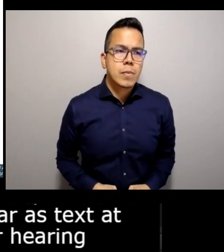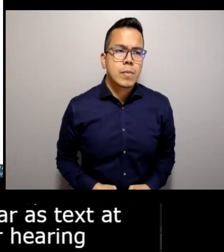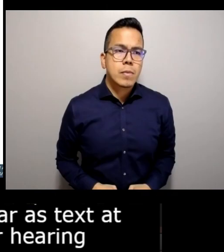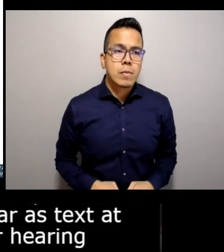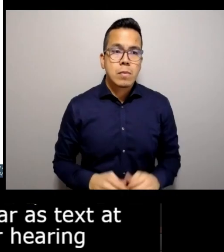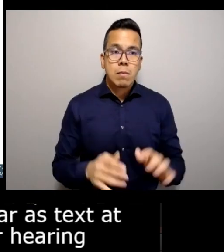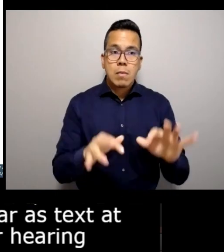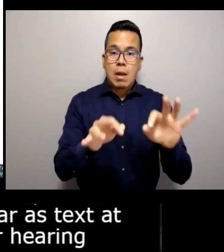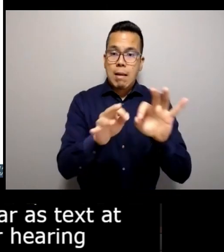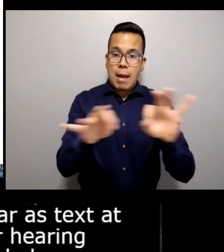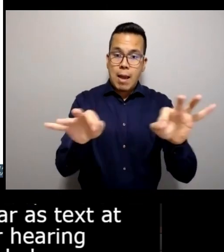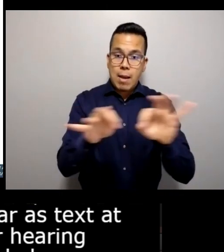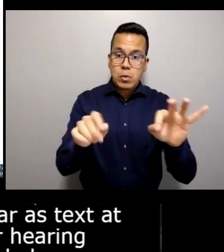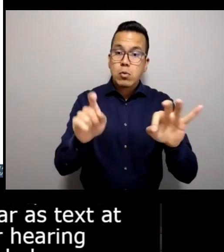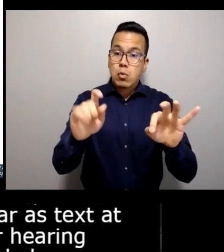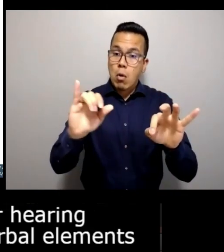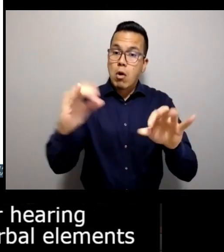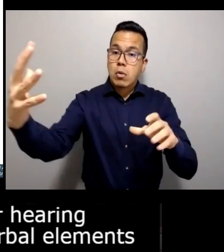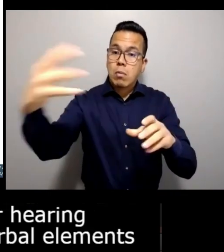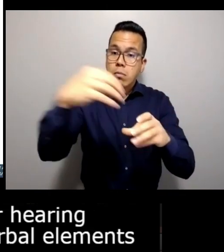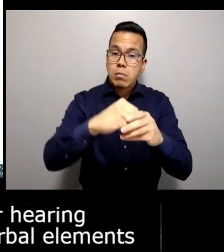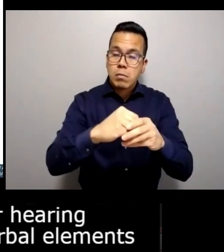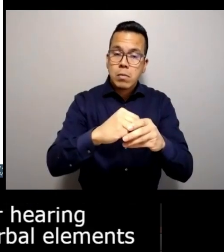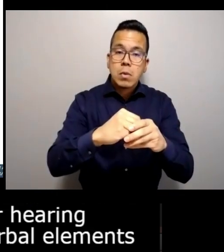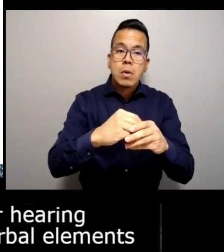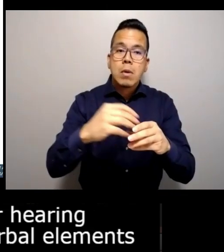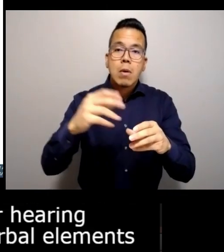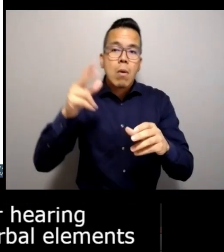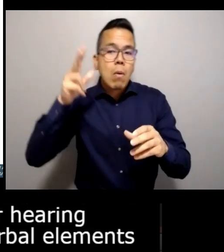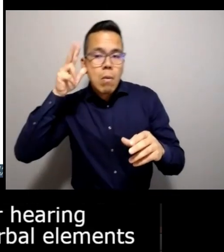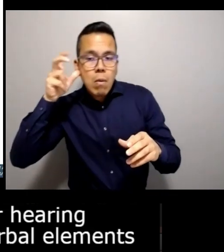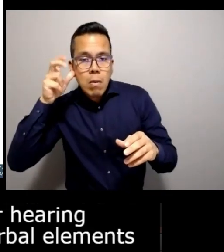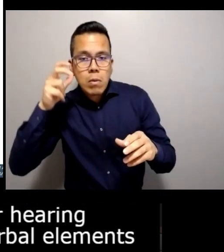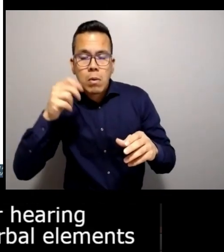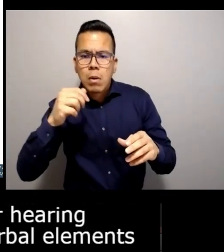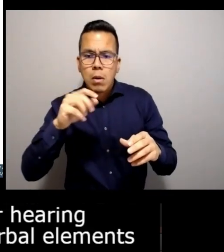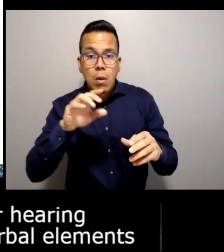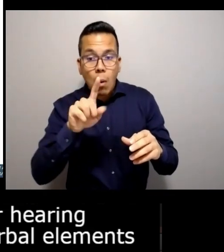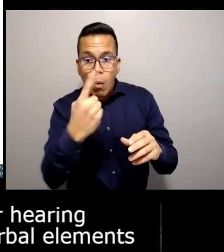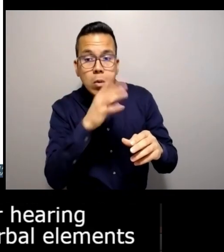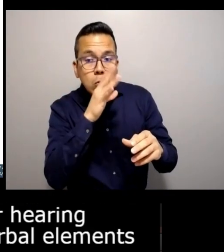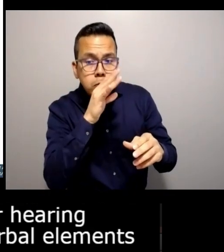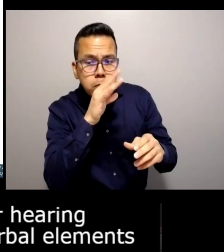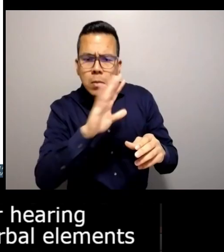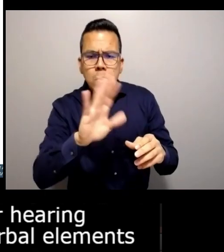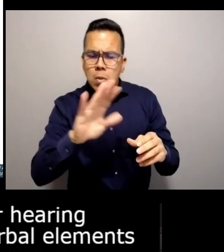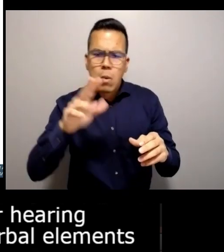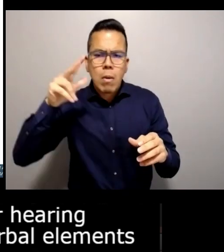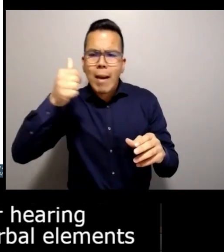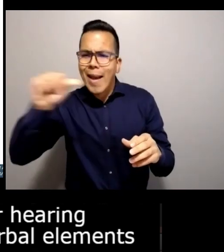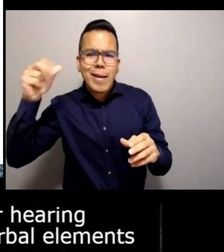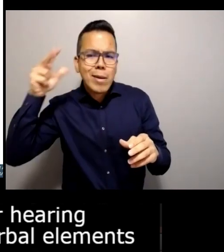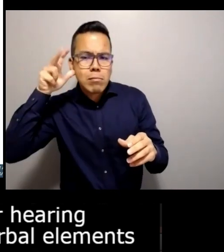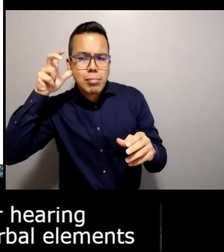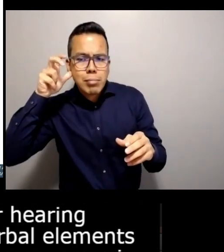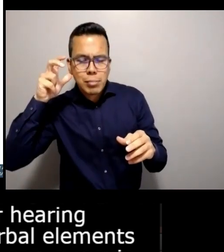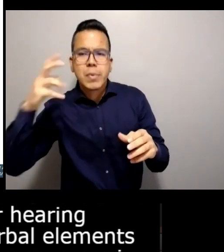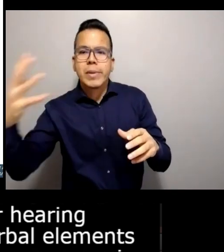nonverbal elements as well as text, especially when you're captioning, say, a movie or the